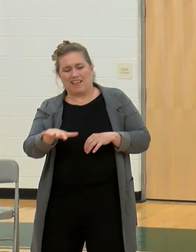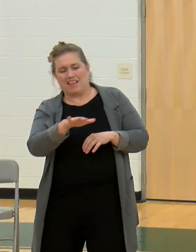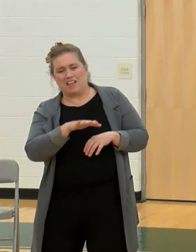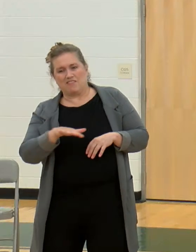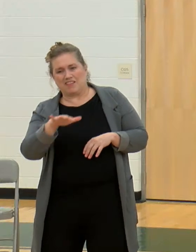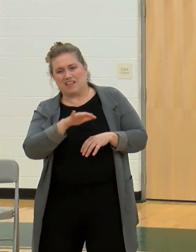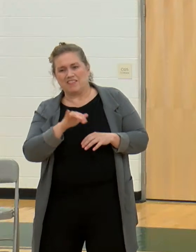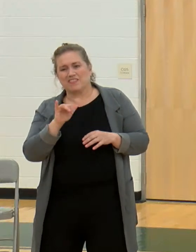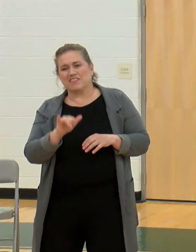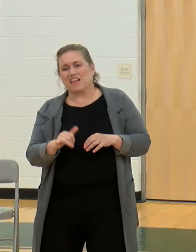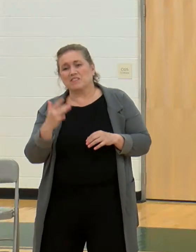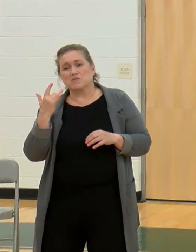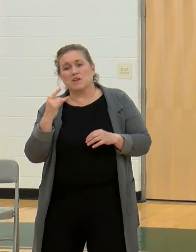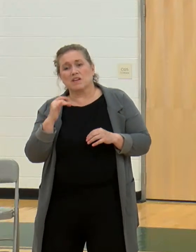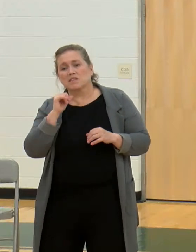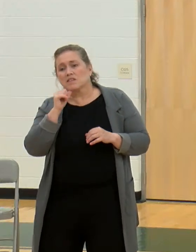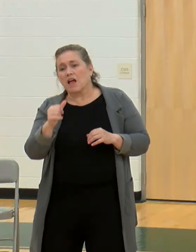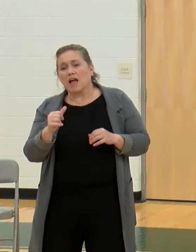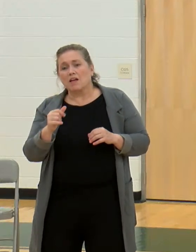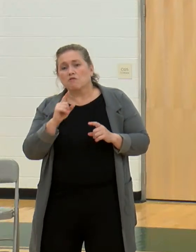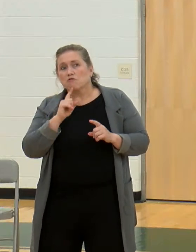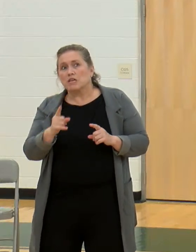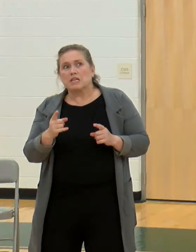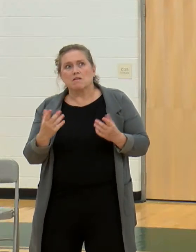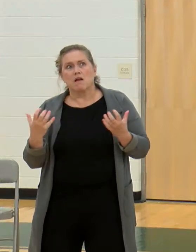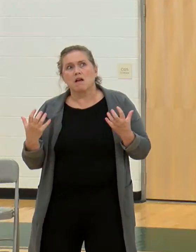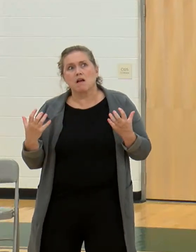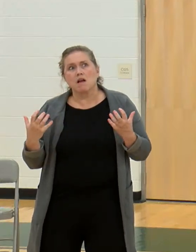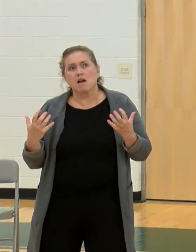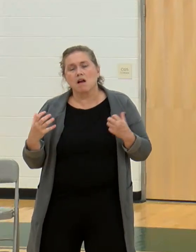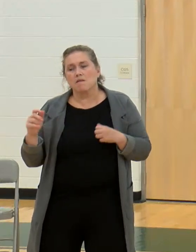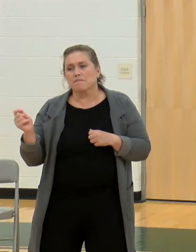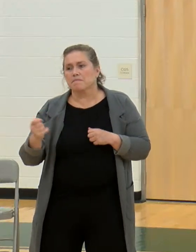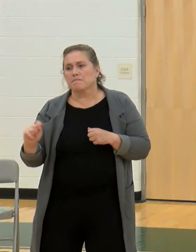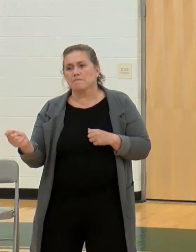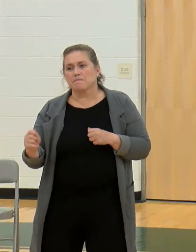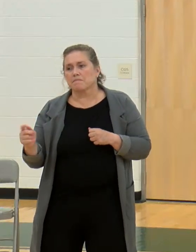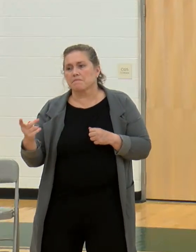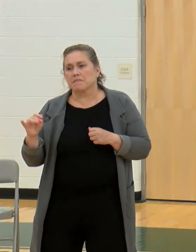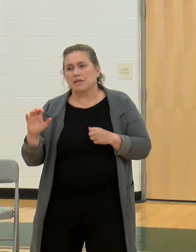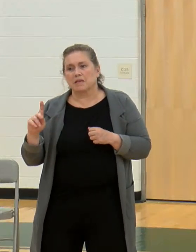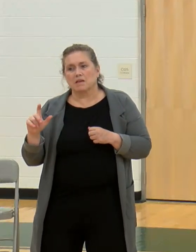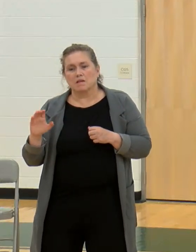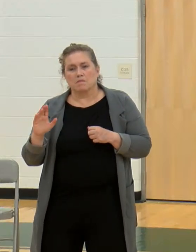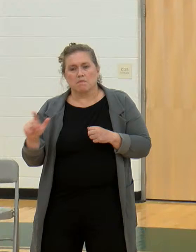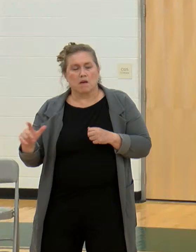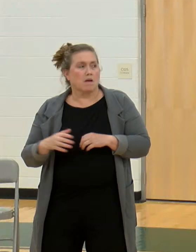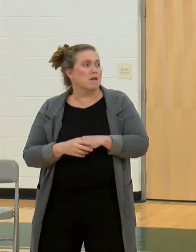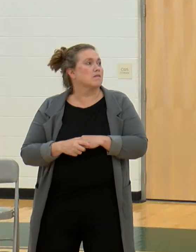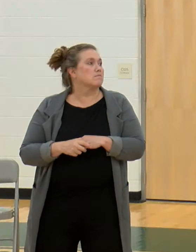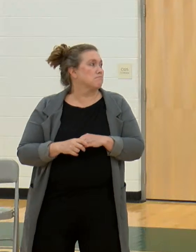expressed in pickleball earlier in our information gathering process.